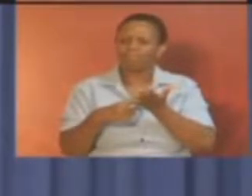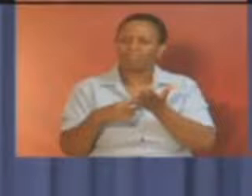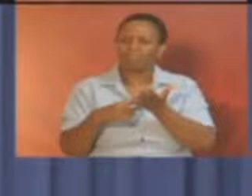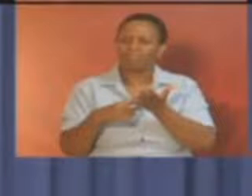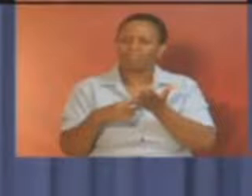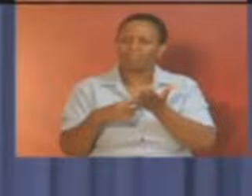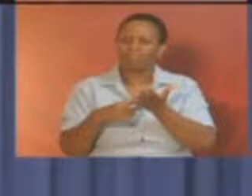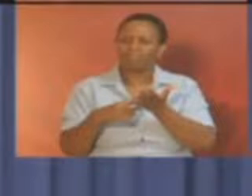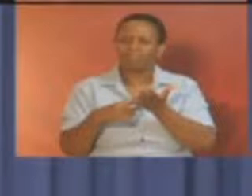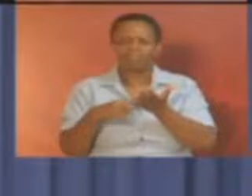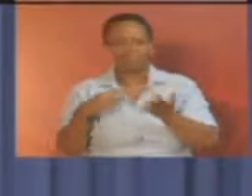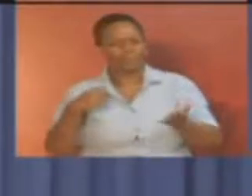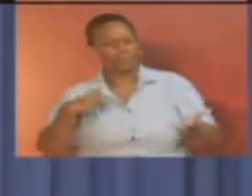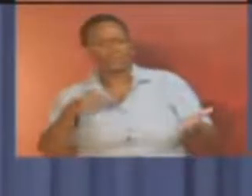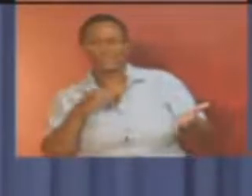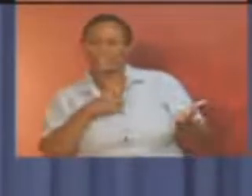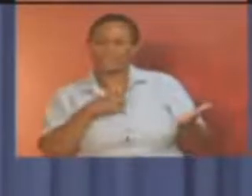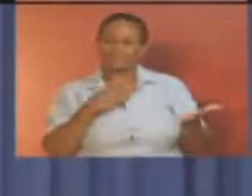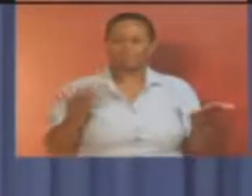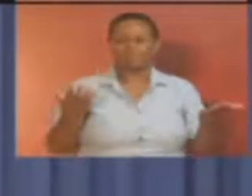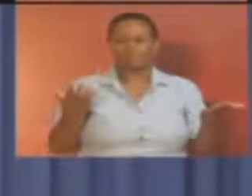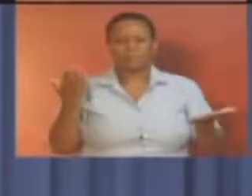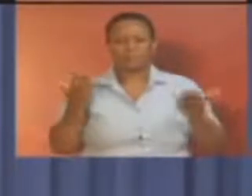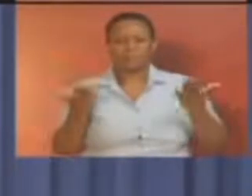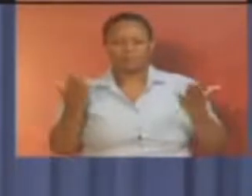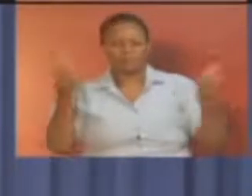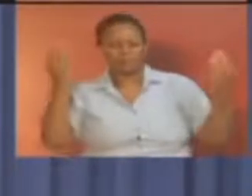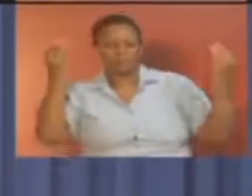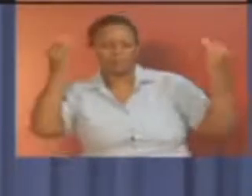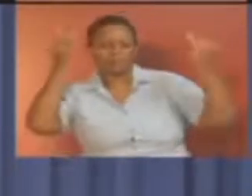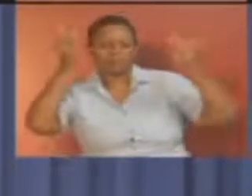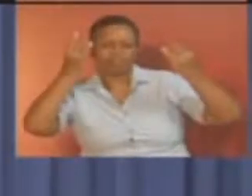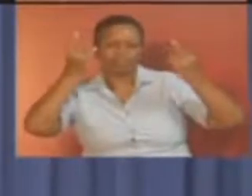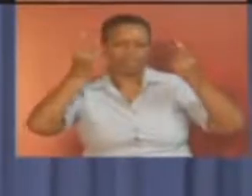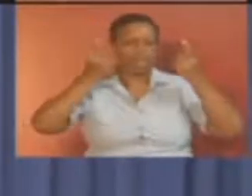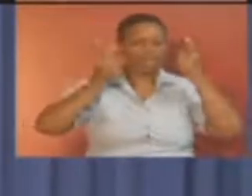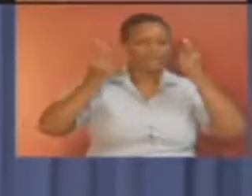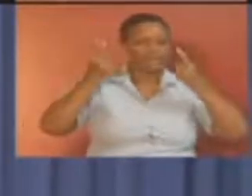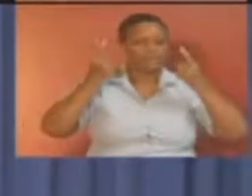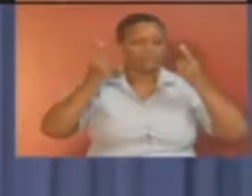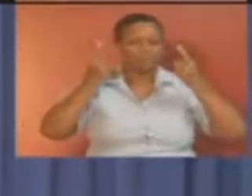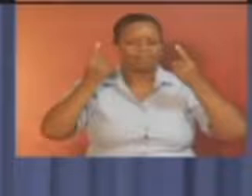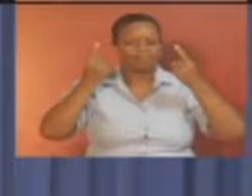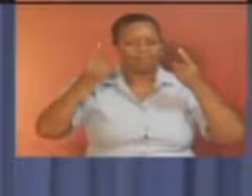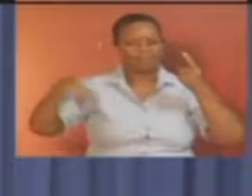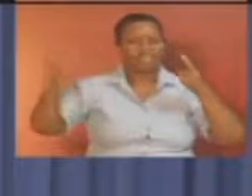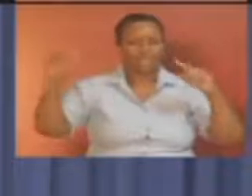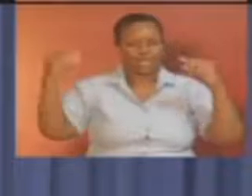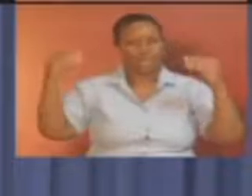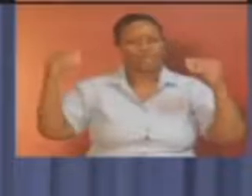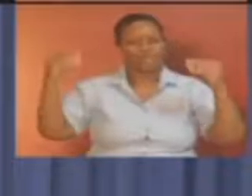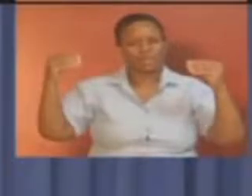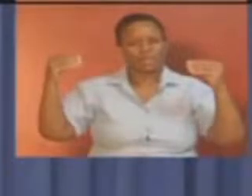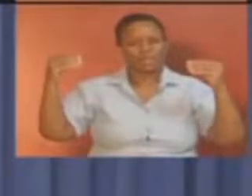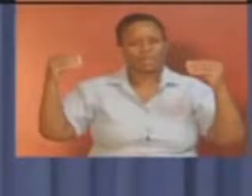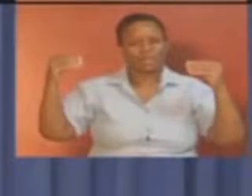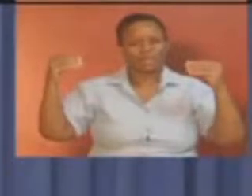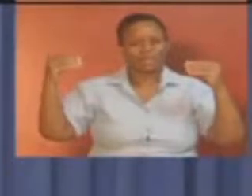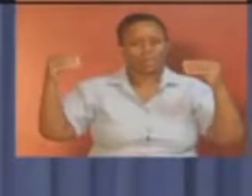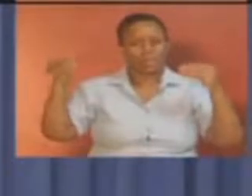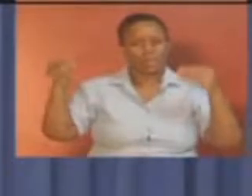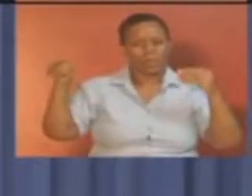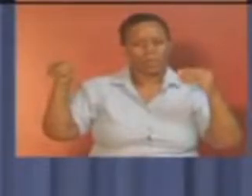we should consider the discount stores staying open so as to take some of the pressure off some of the